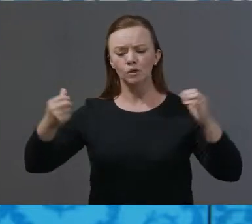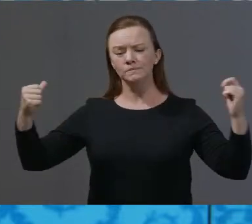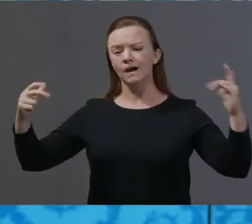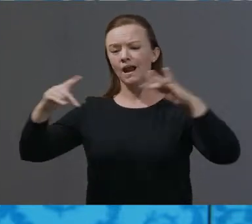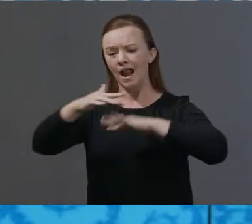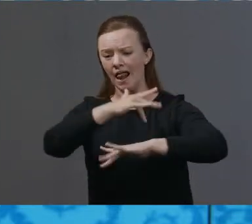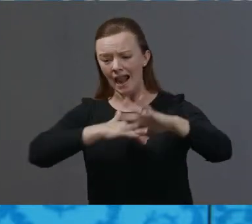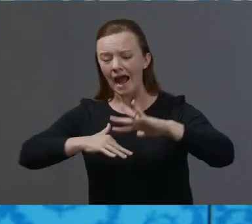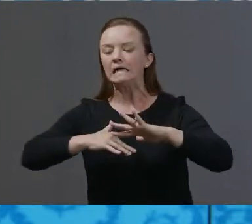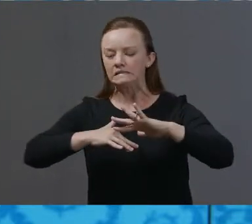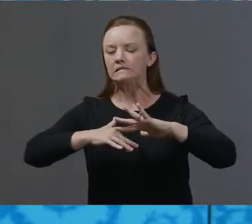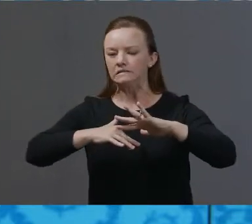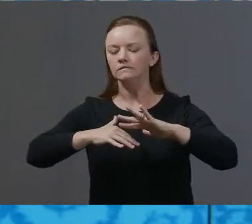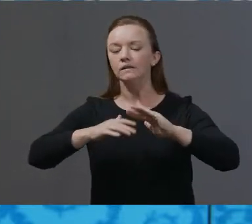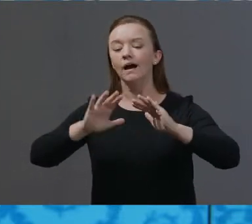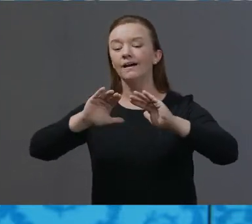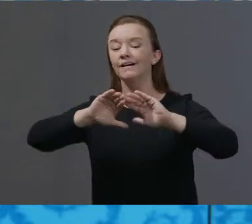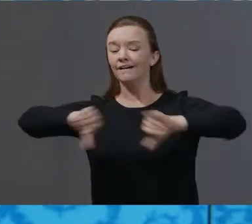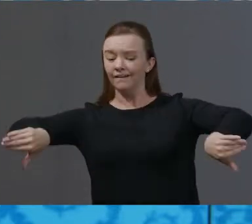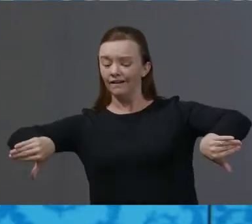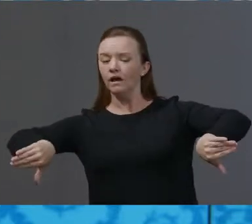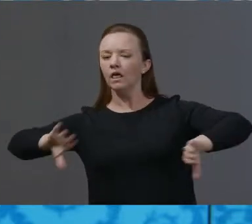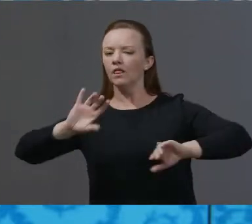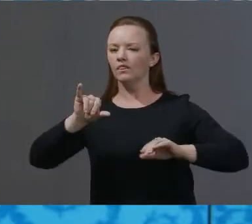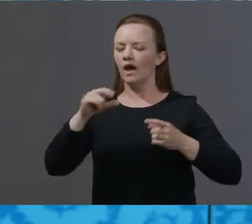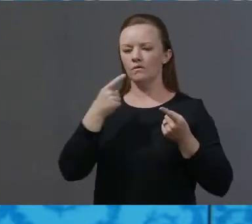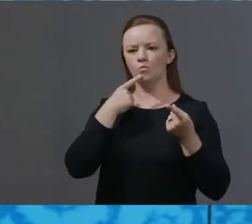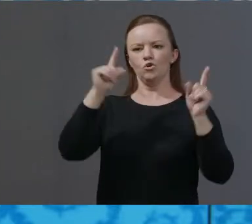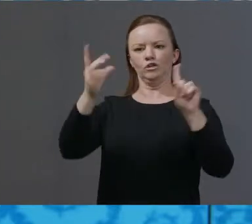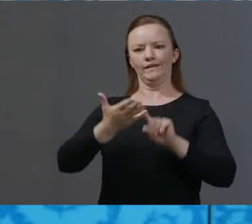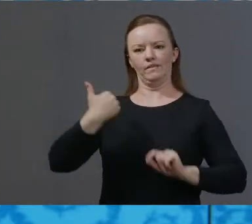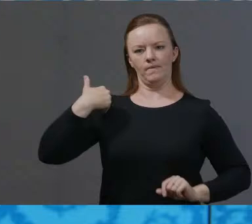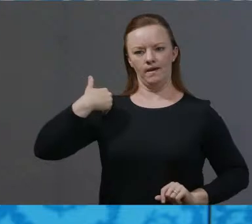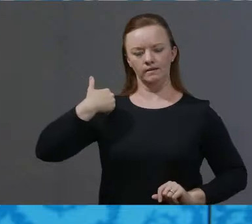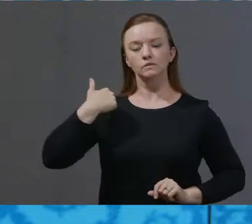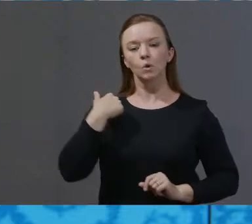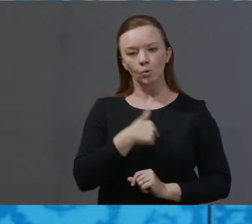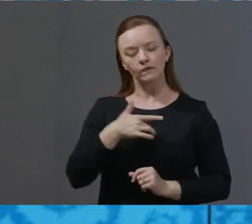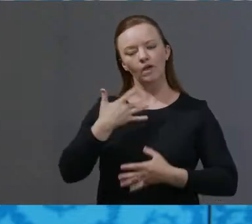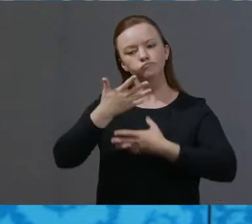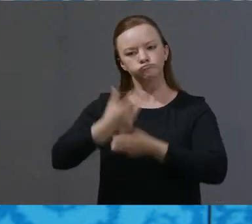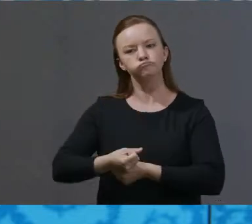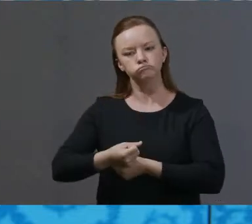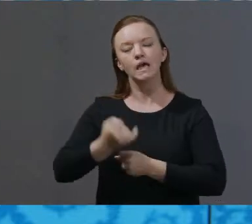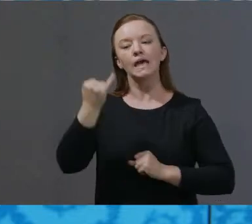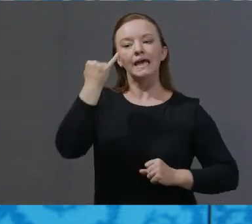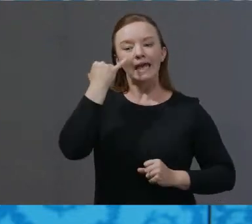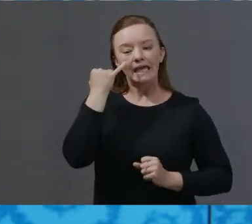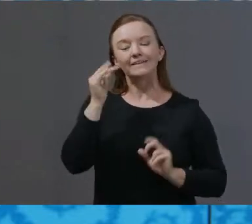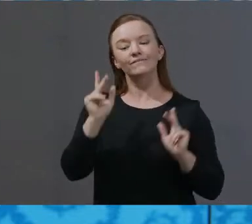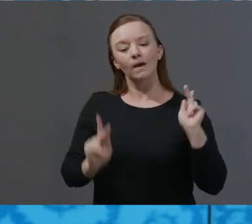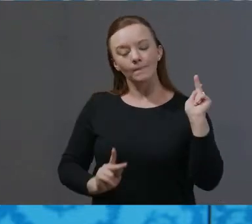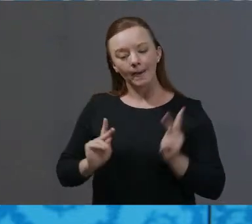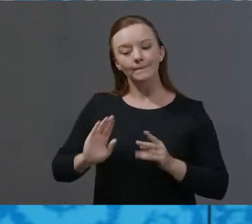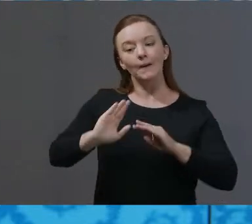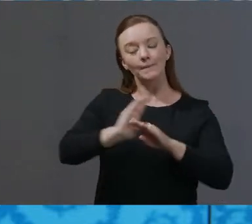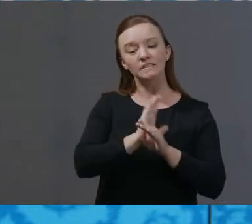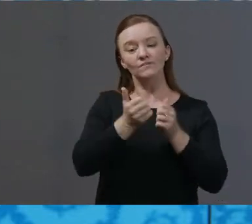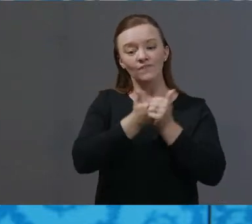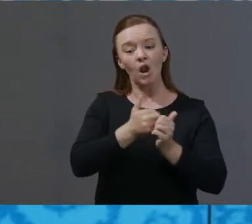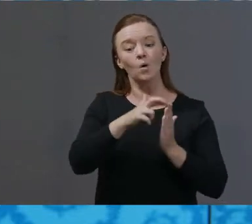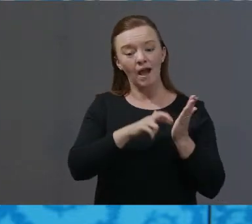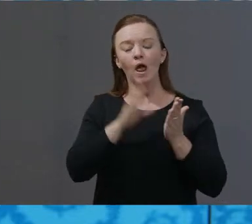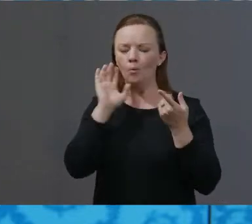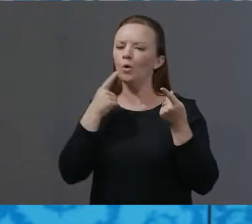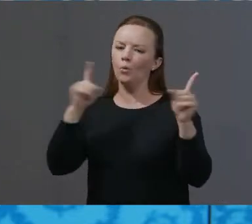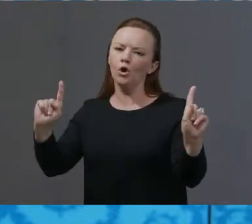in the past, and we have every confidence that properly implemented, they will work going forward. And you hope